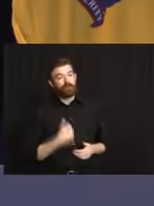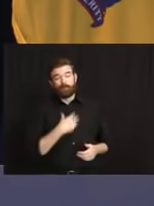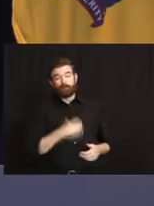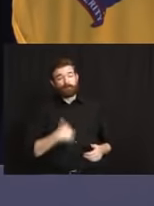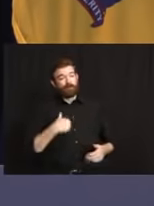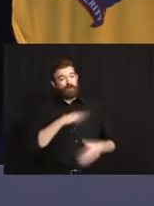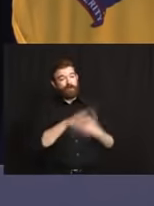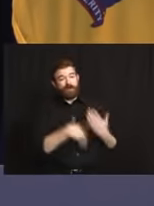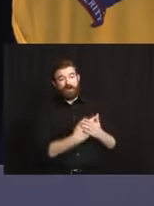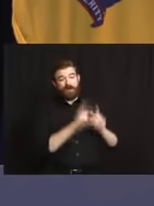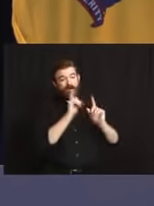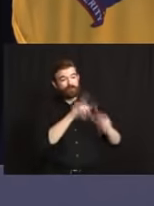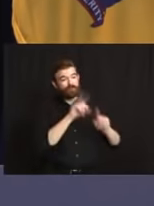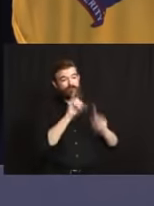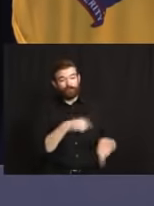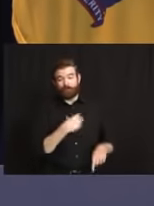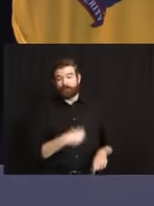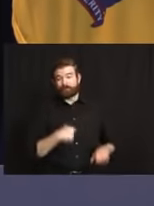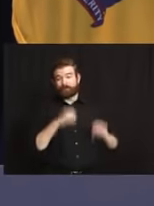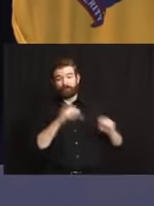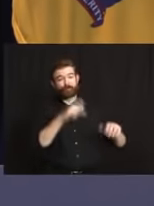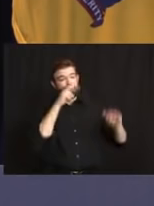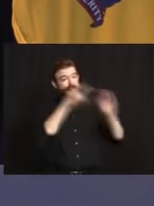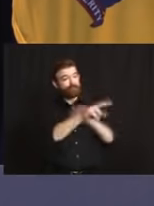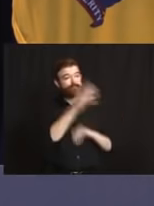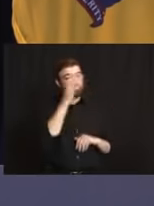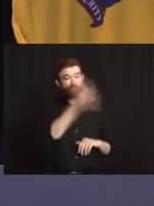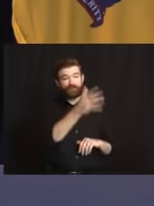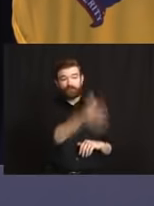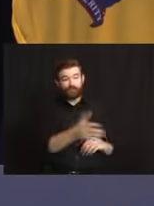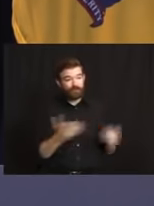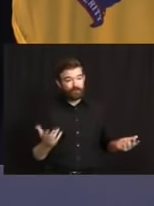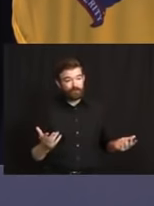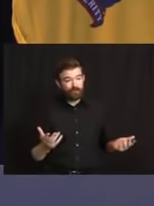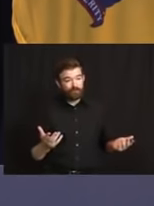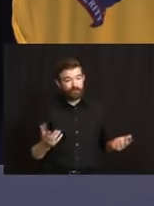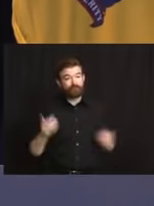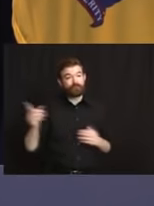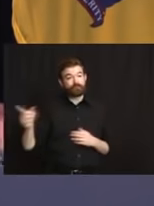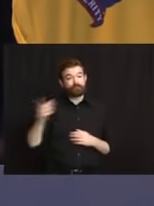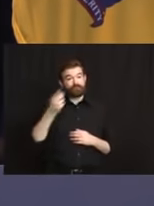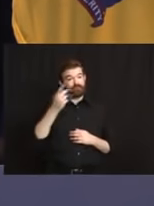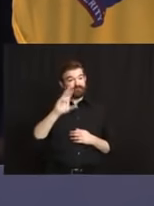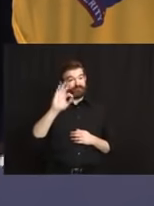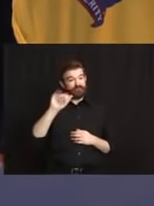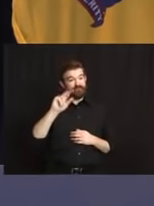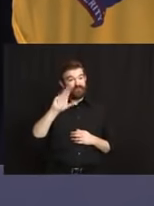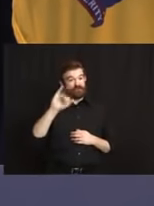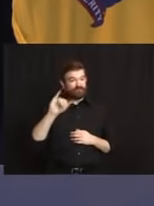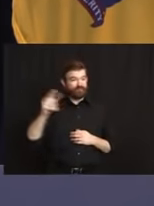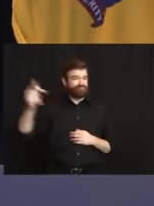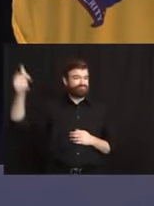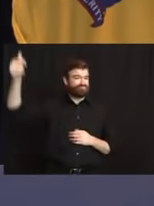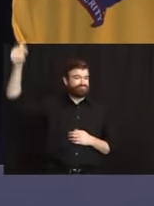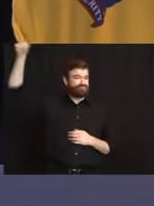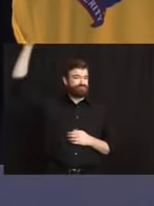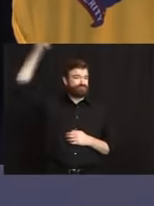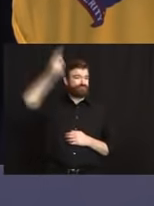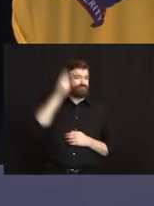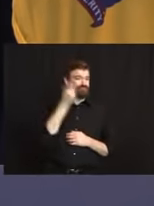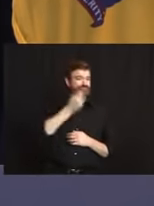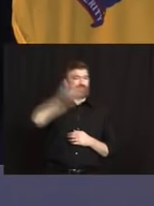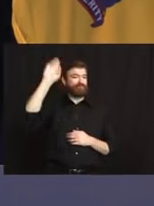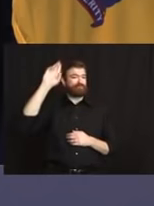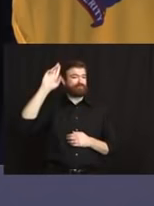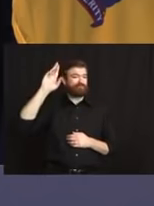the way, Tony Fauci doesn't know all the answers as it relates to COVID-19. And if he doesn't, I can guarantee you we don't. We try our